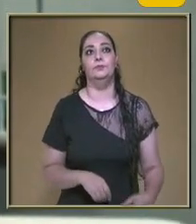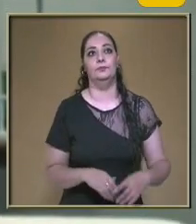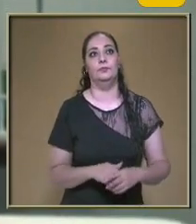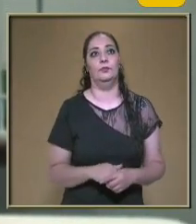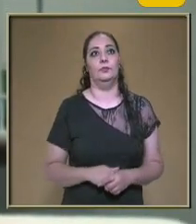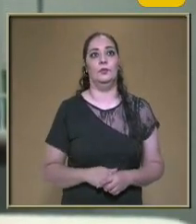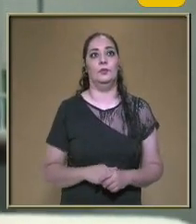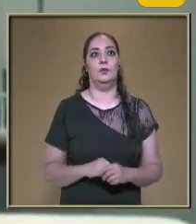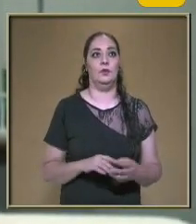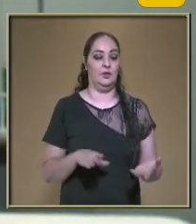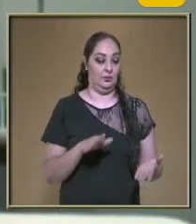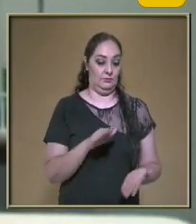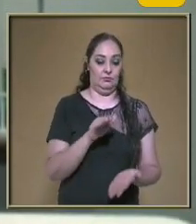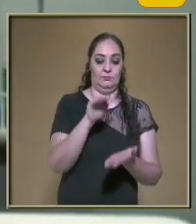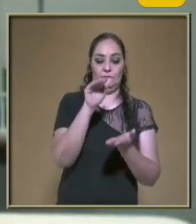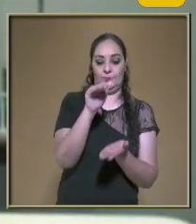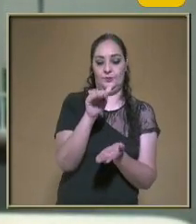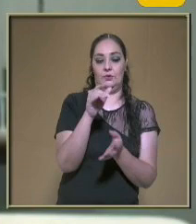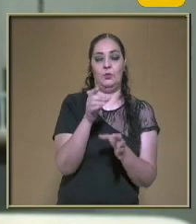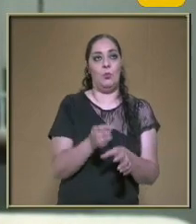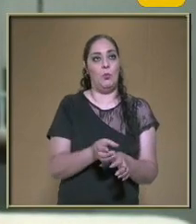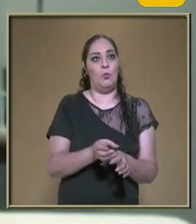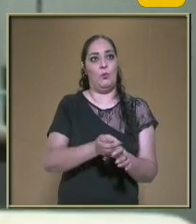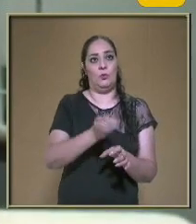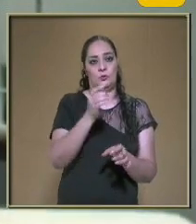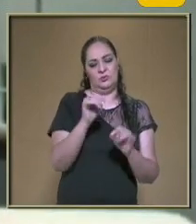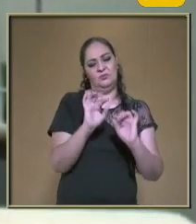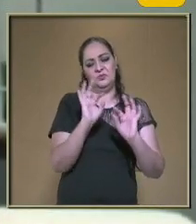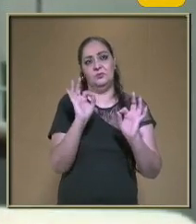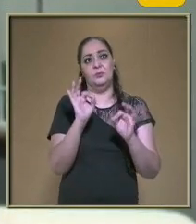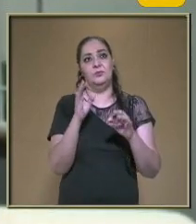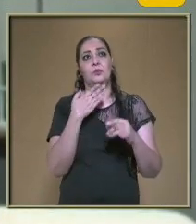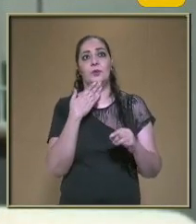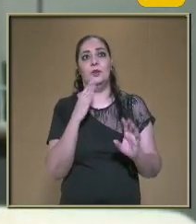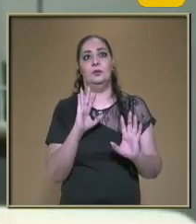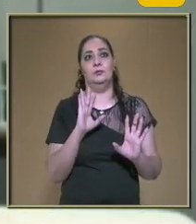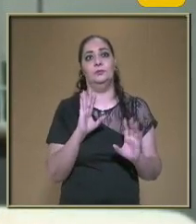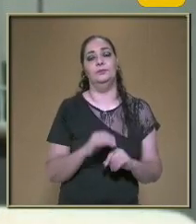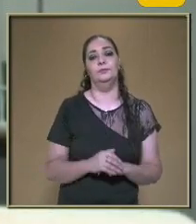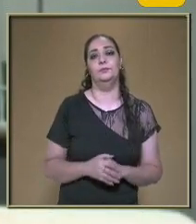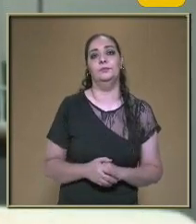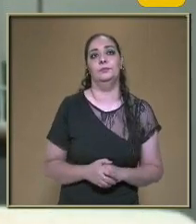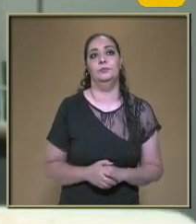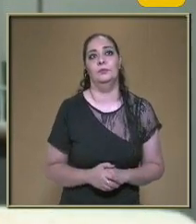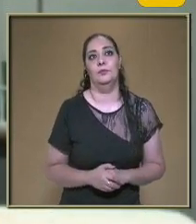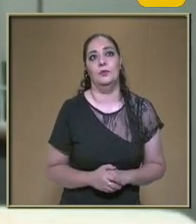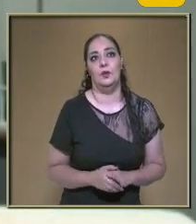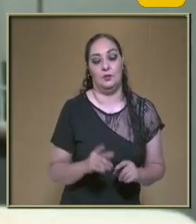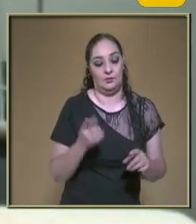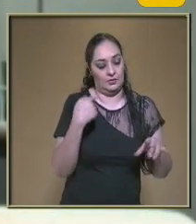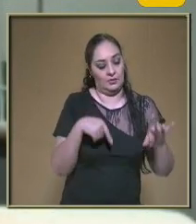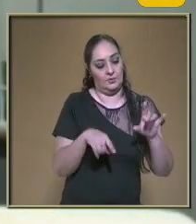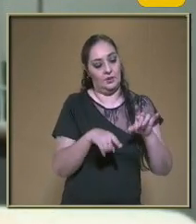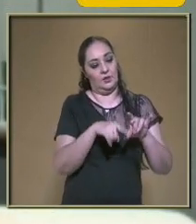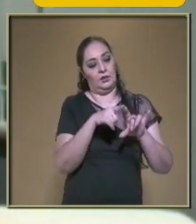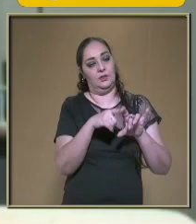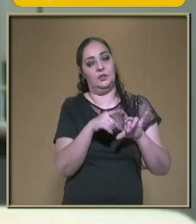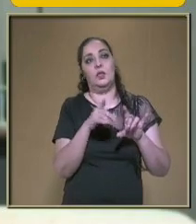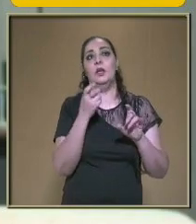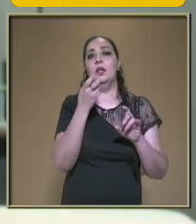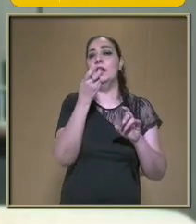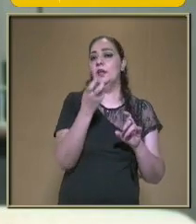A bottle with a cap that's nice and tight, watertight. Find a nice clear bottle here. This is just